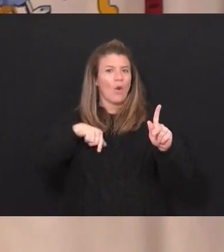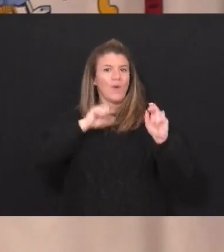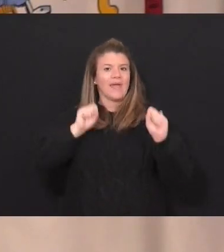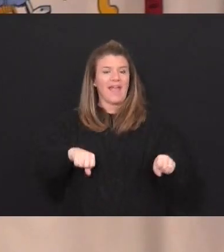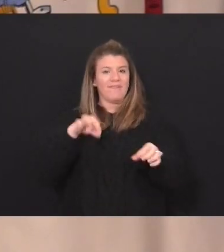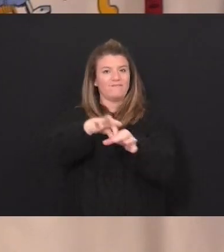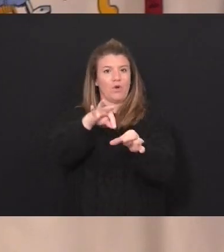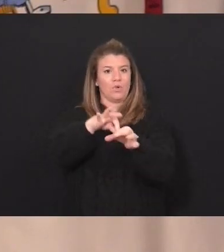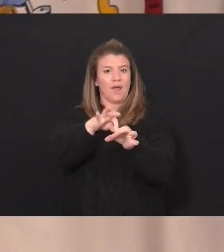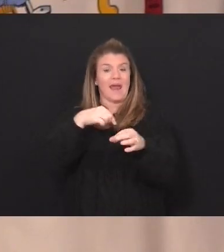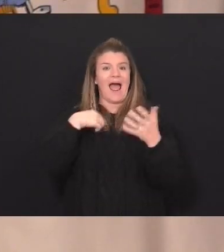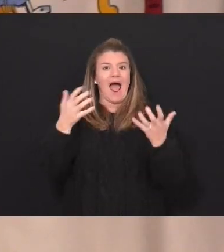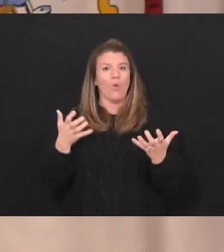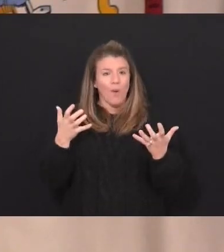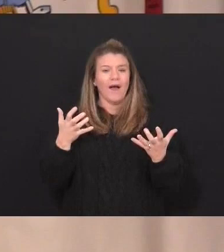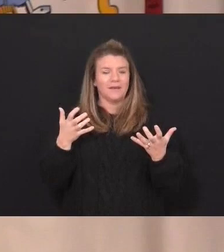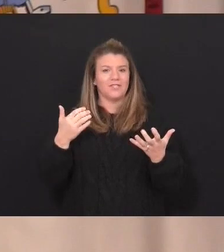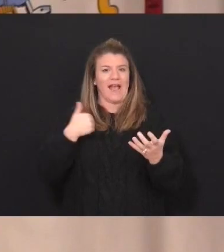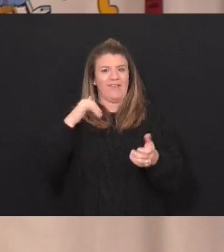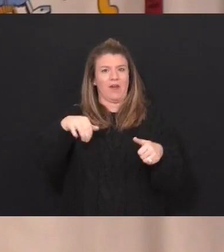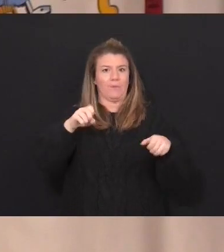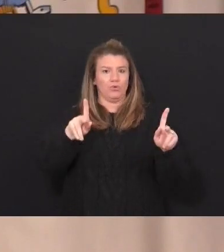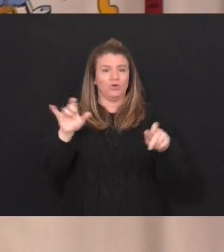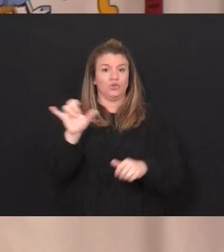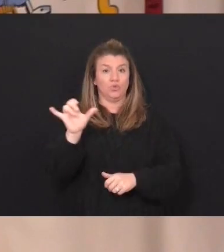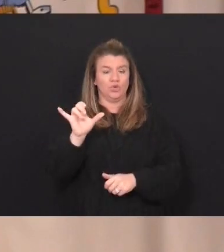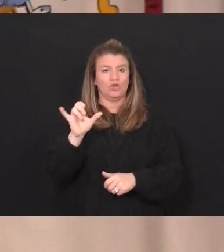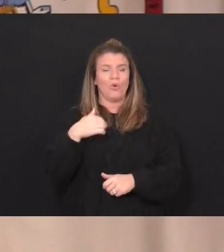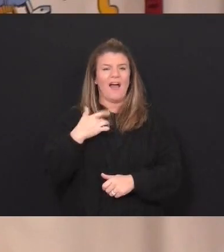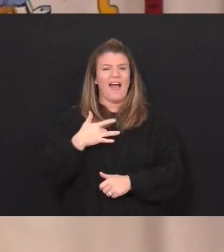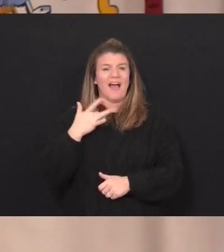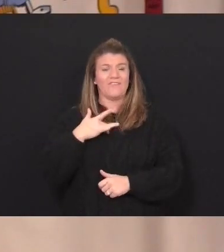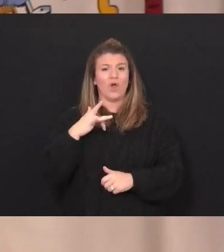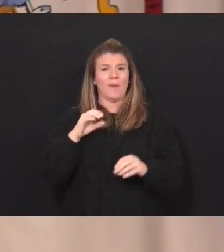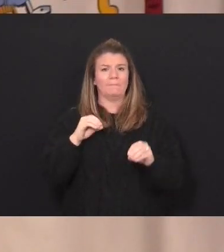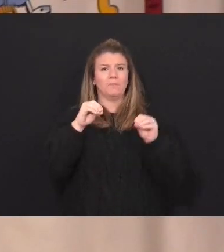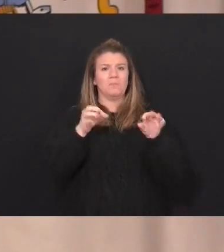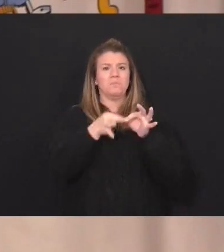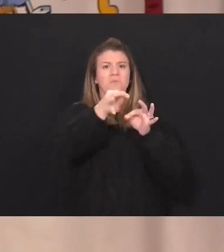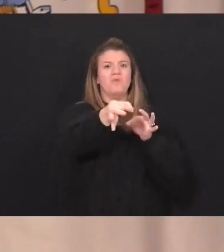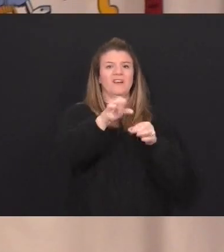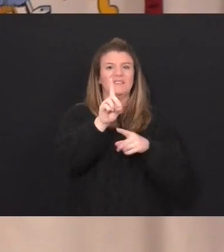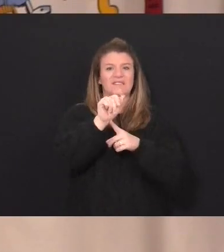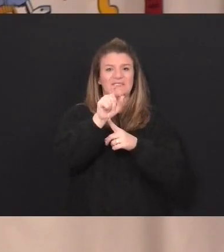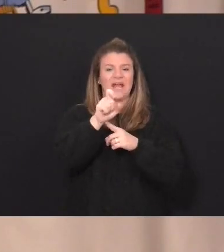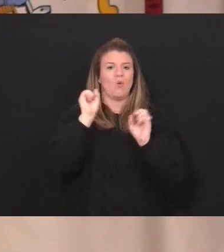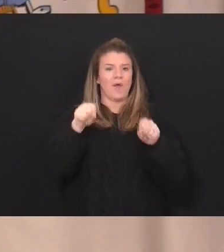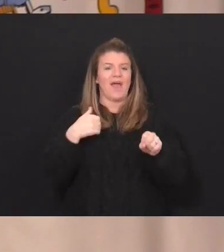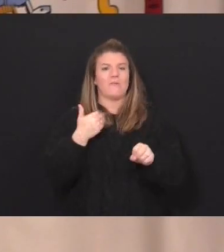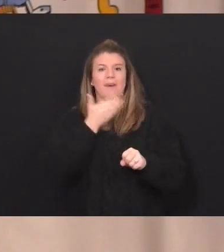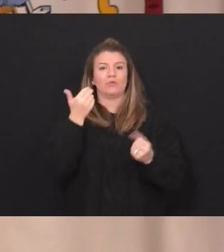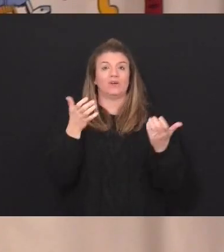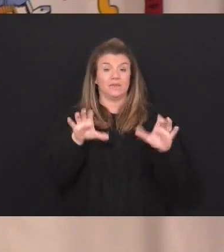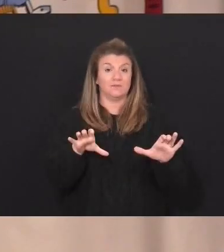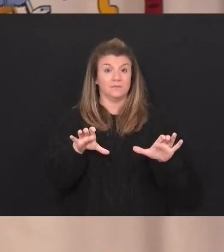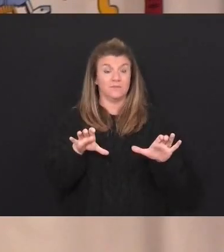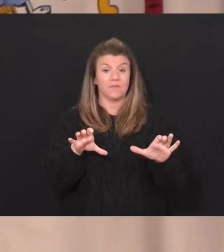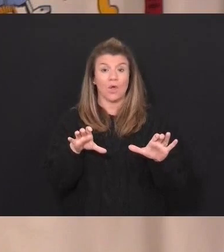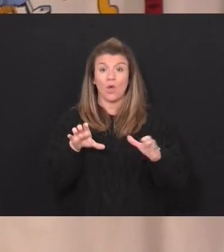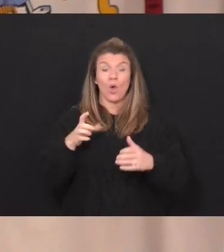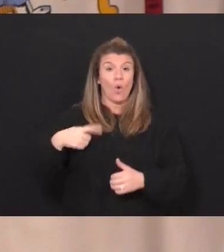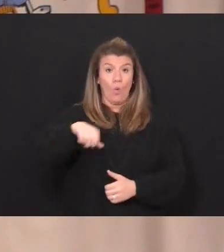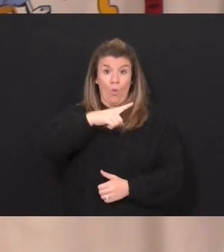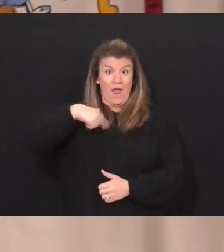us to just have that opportunity, and by moving this, it will give us a lot better chance to do so. Every one of us saw